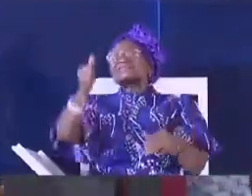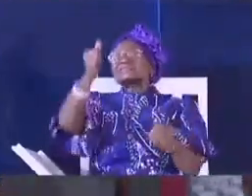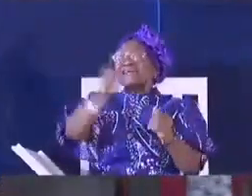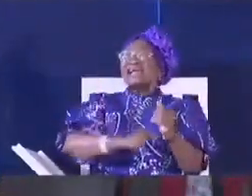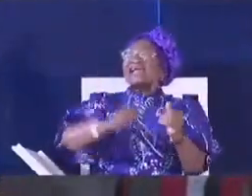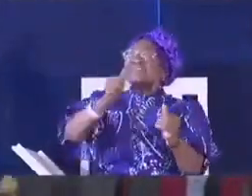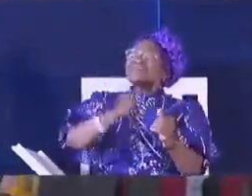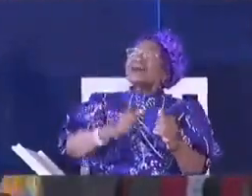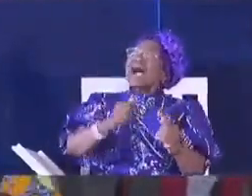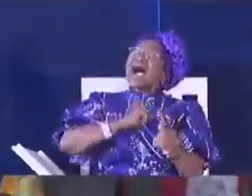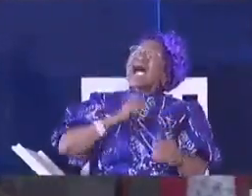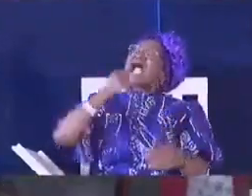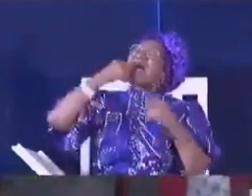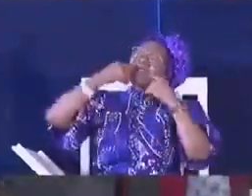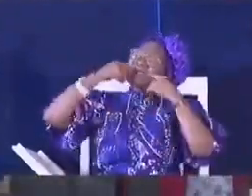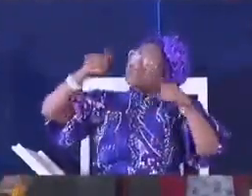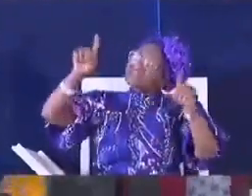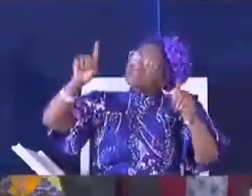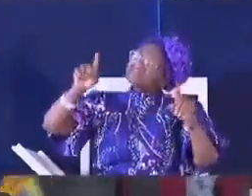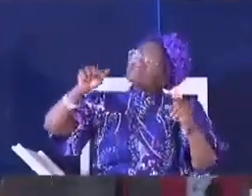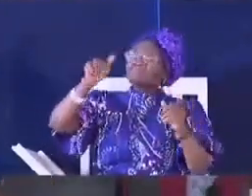I decree